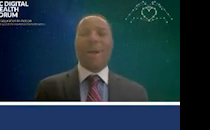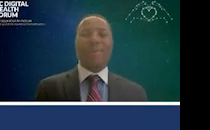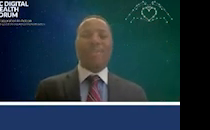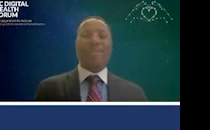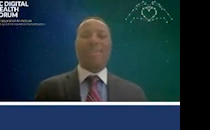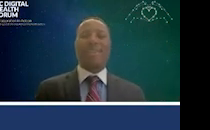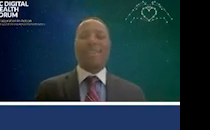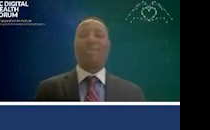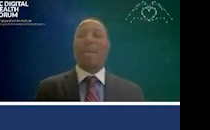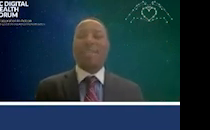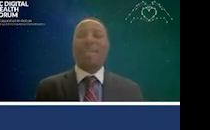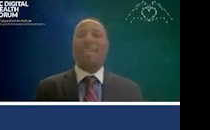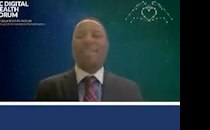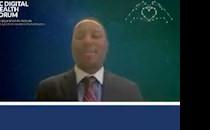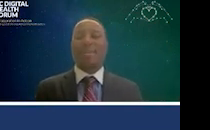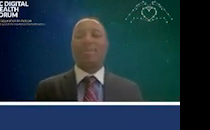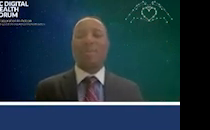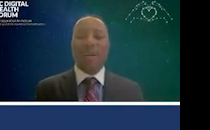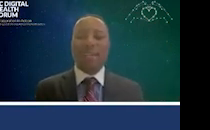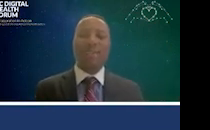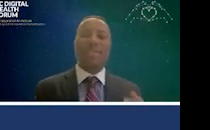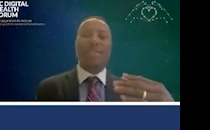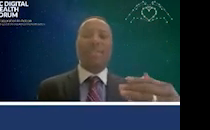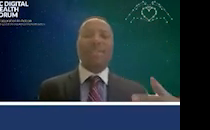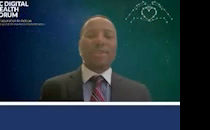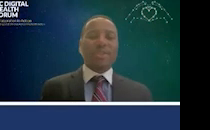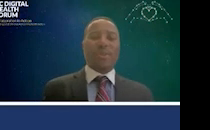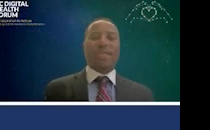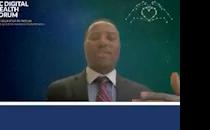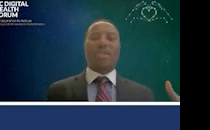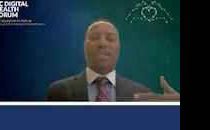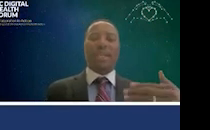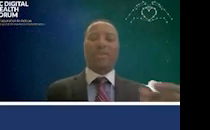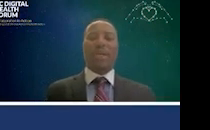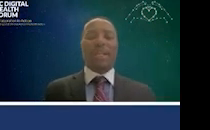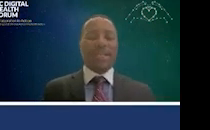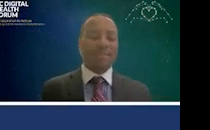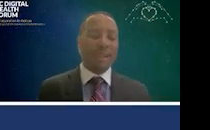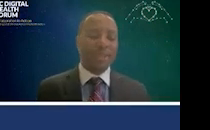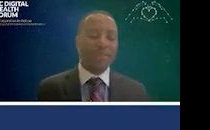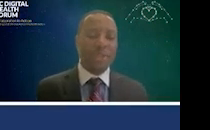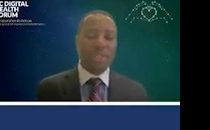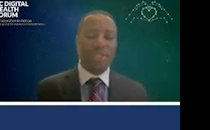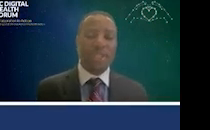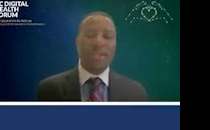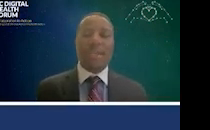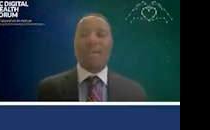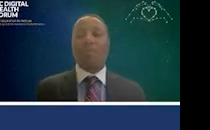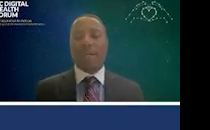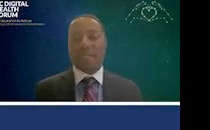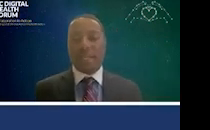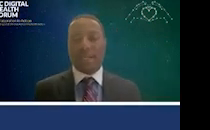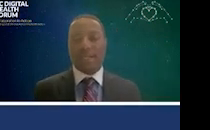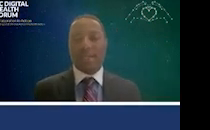how about the supply side in terms of the provider, the nurse practitioner, as well as the family physicians that